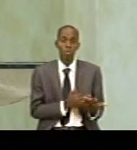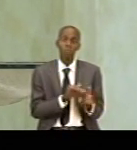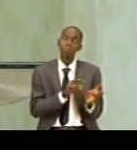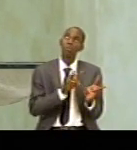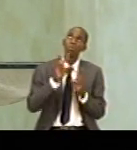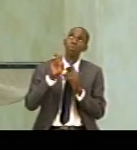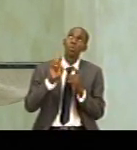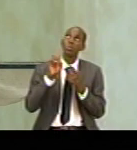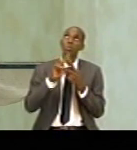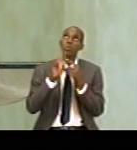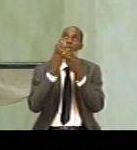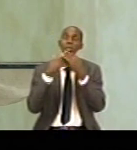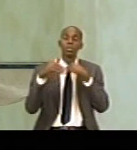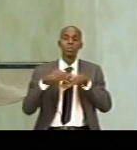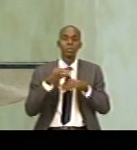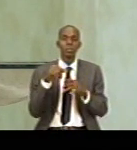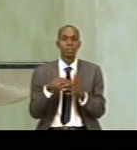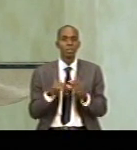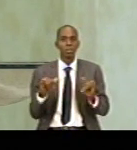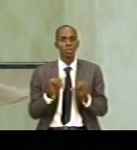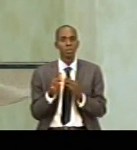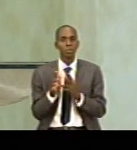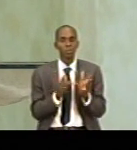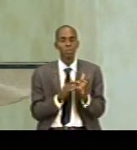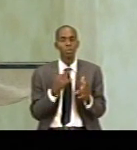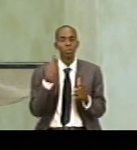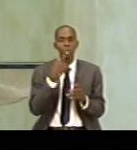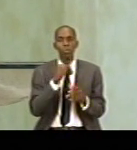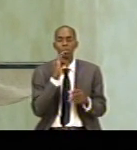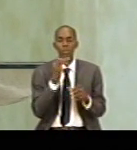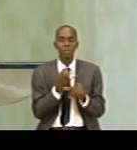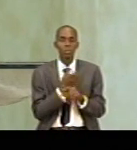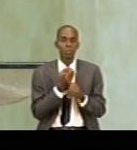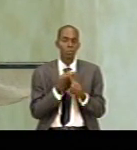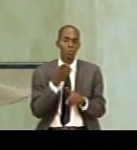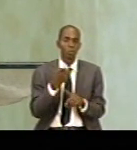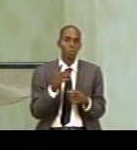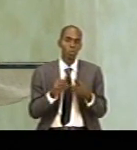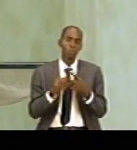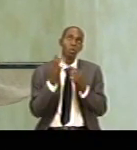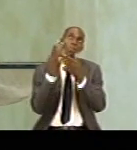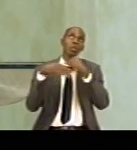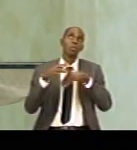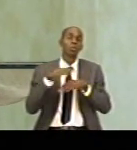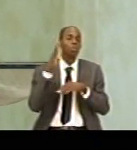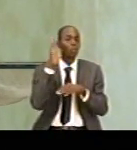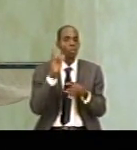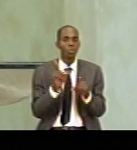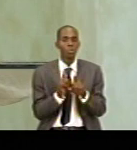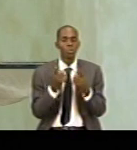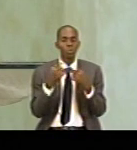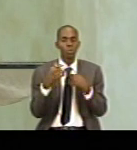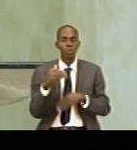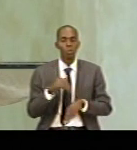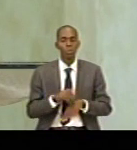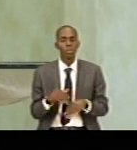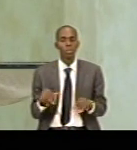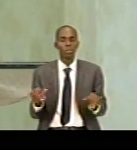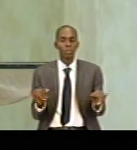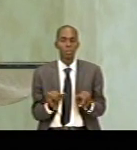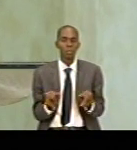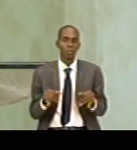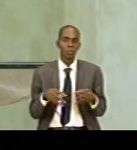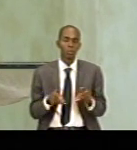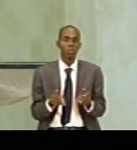Jesus, which is taken up from you into heaven, shall so come in like manner as ye have seen him